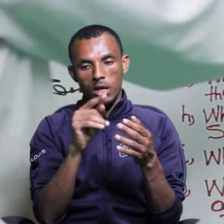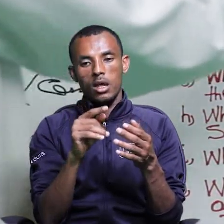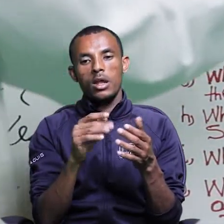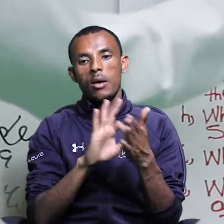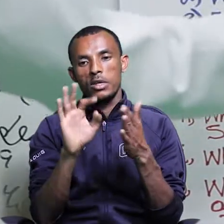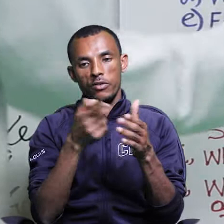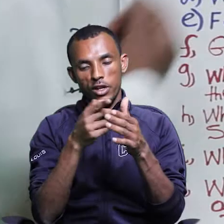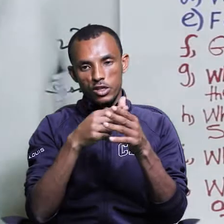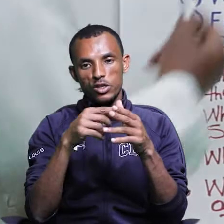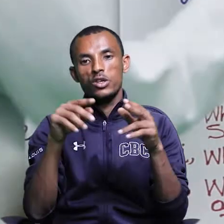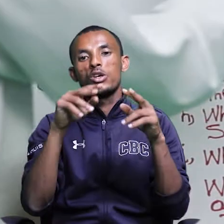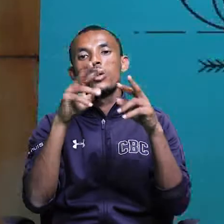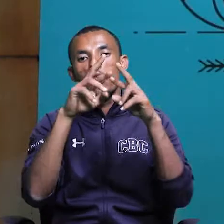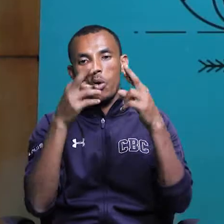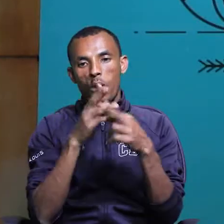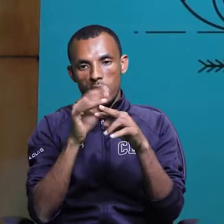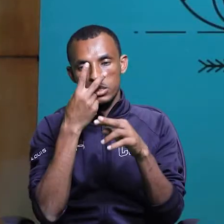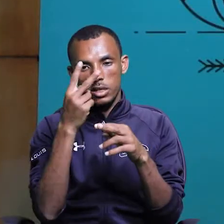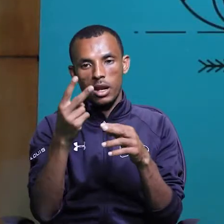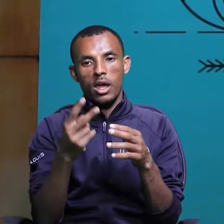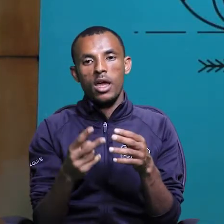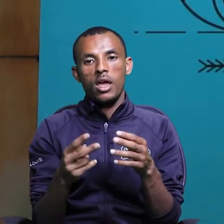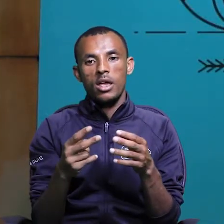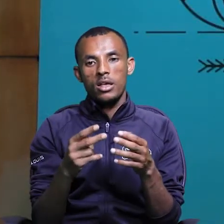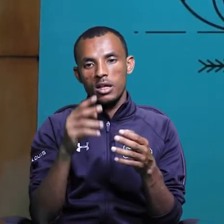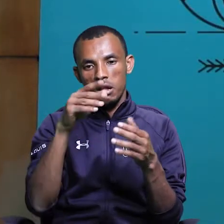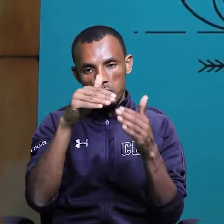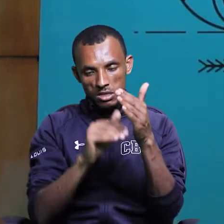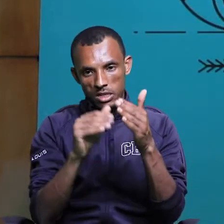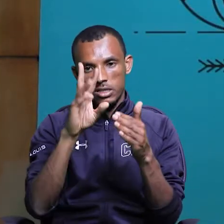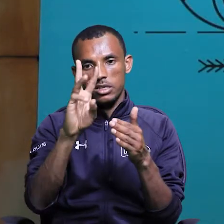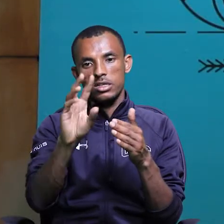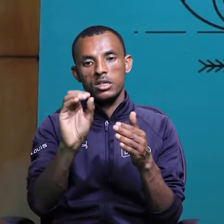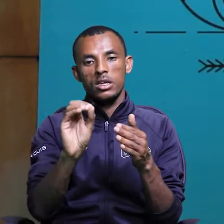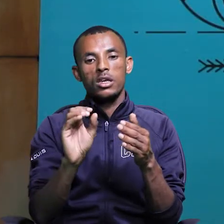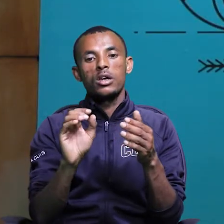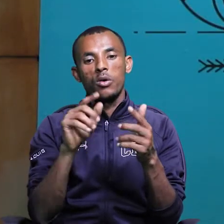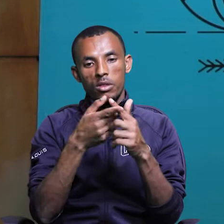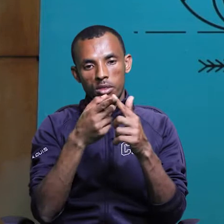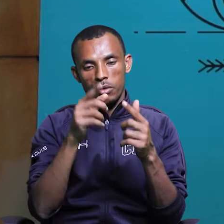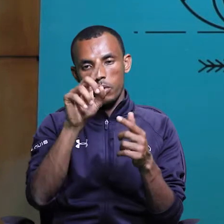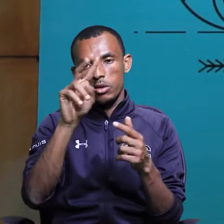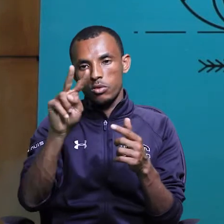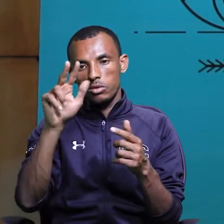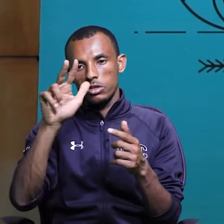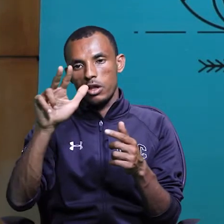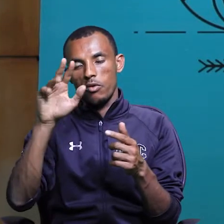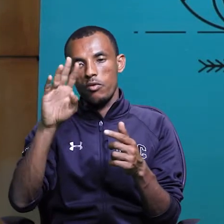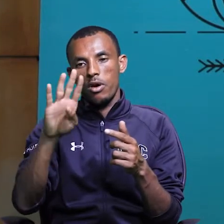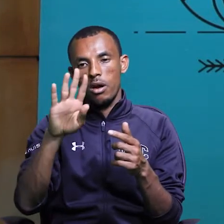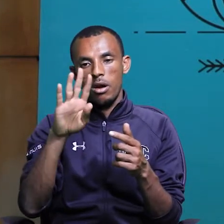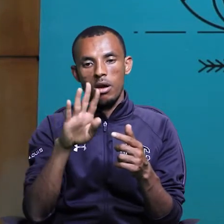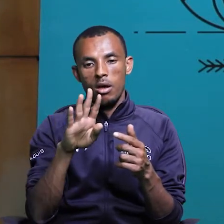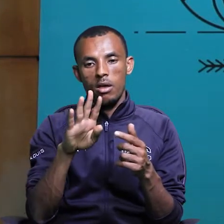student who has got less than 60. In the second one, 1, 2, 3, 4, you